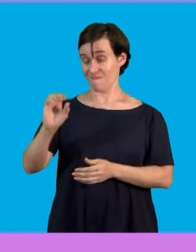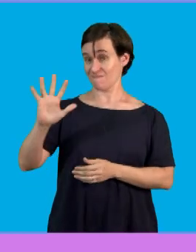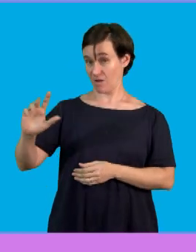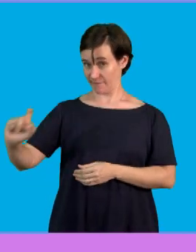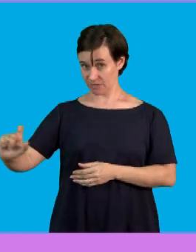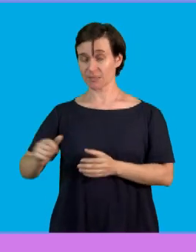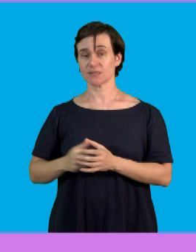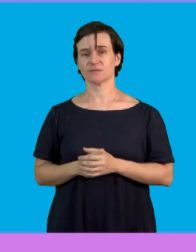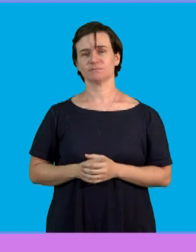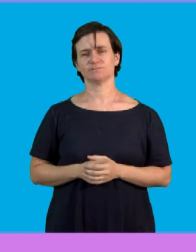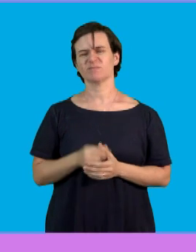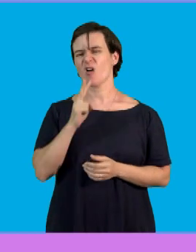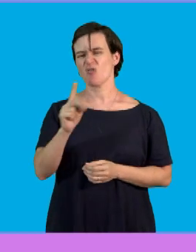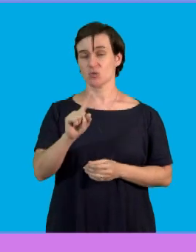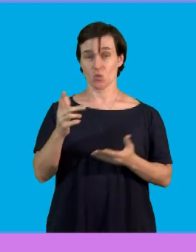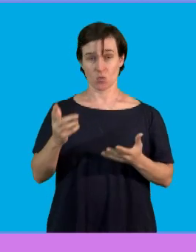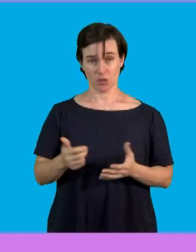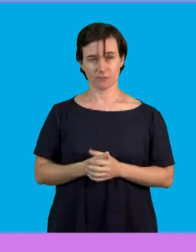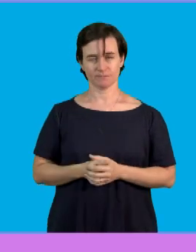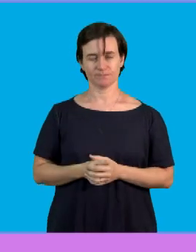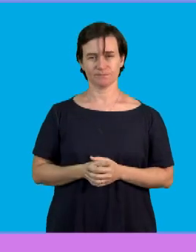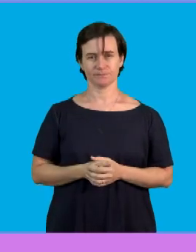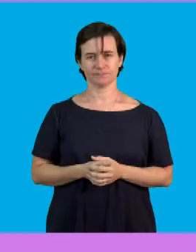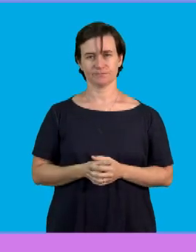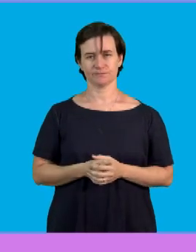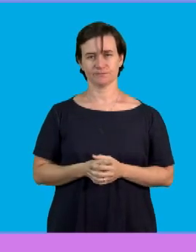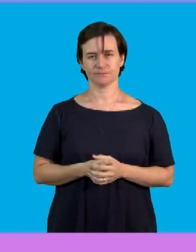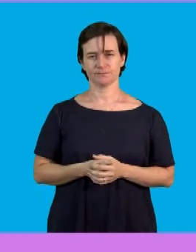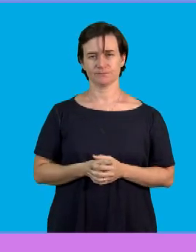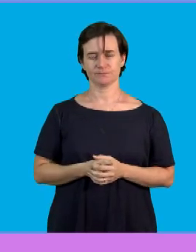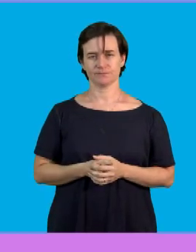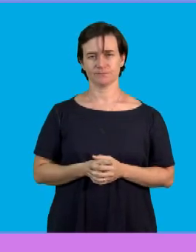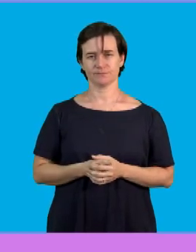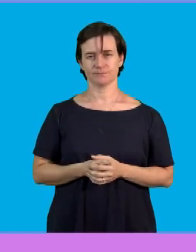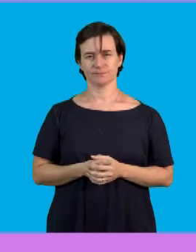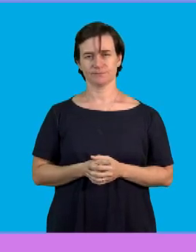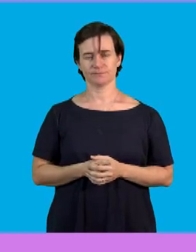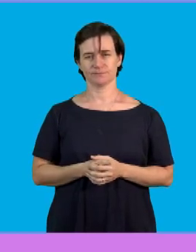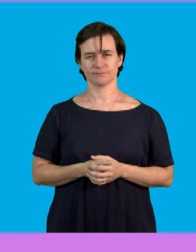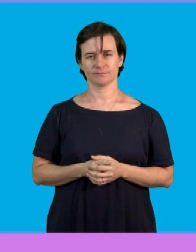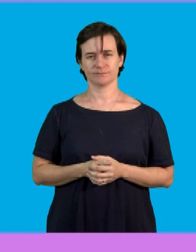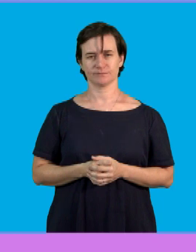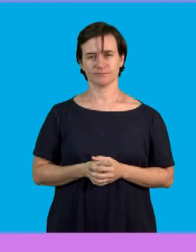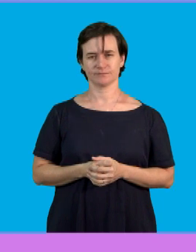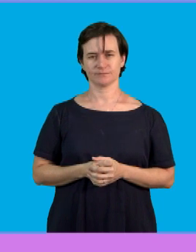3,192 5 cents. So it means the total amount that was deposited, it